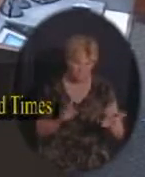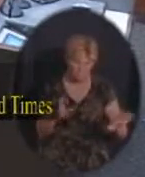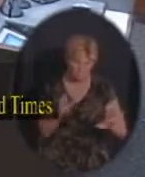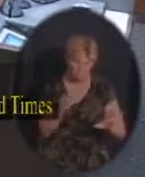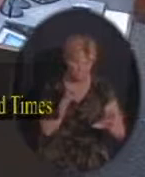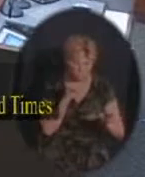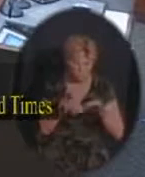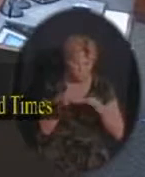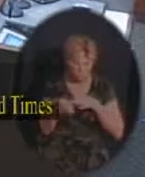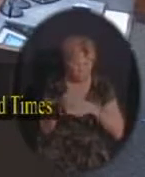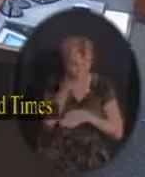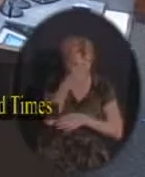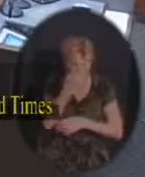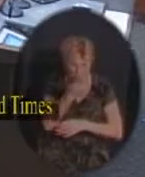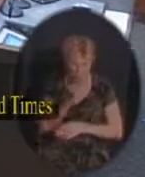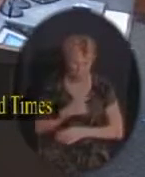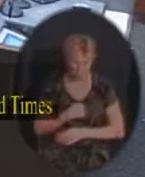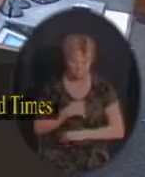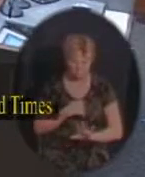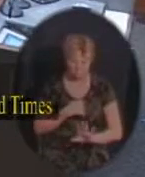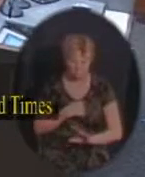so.